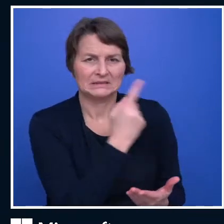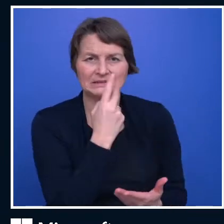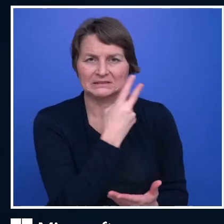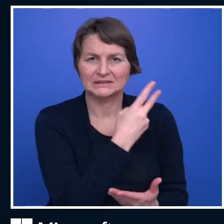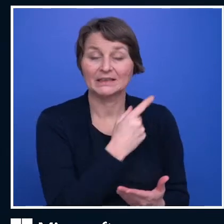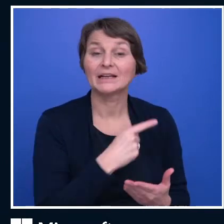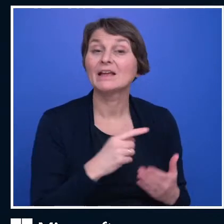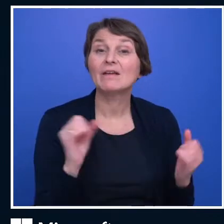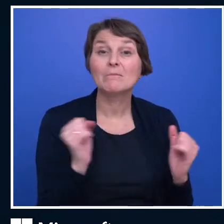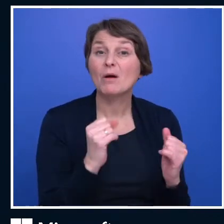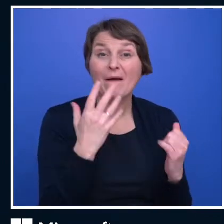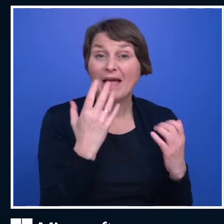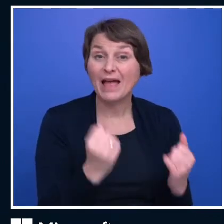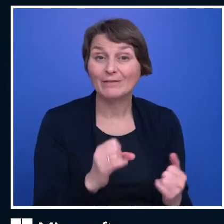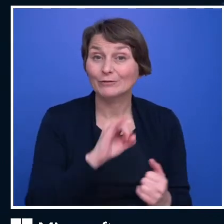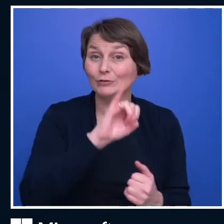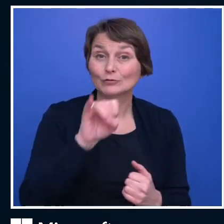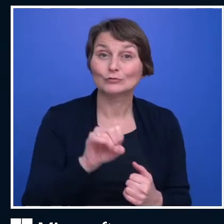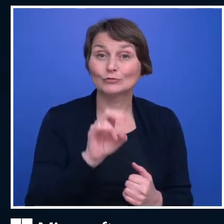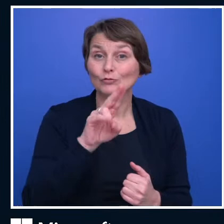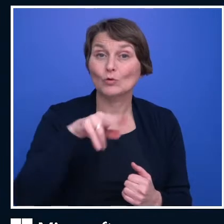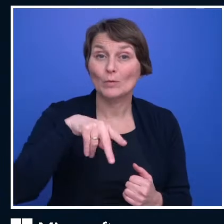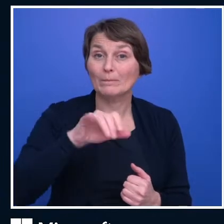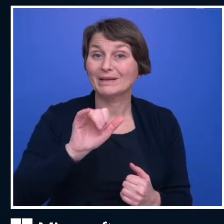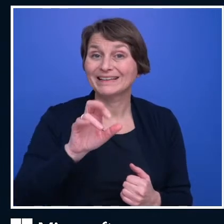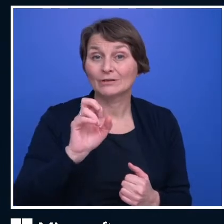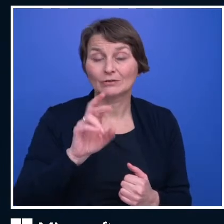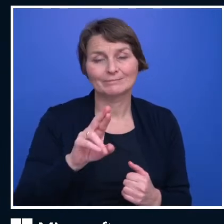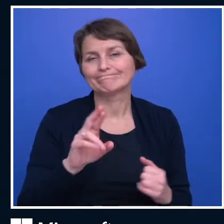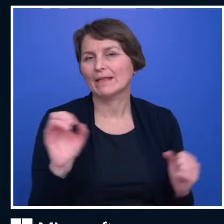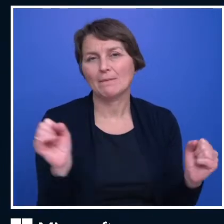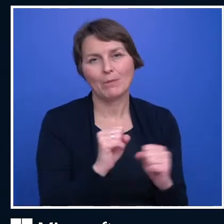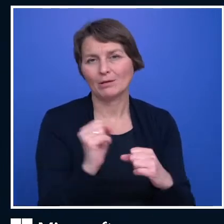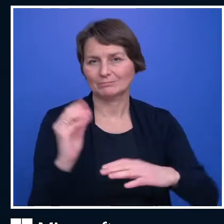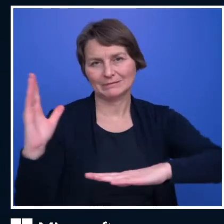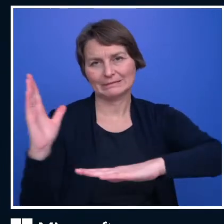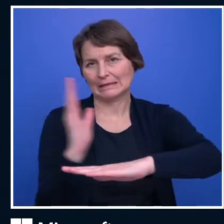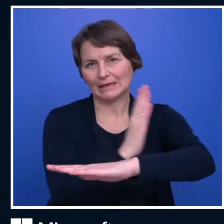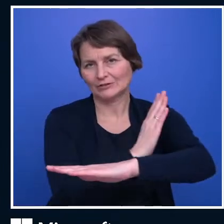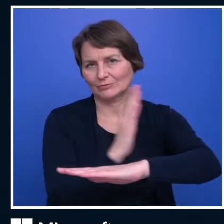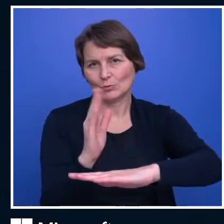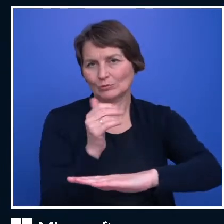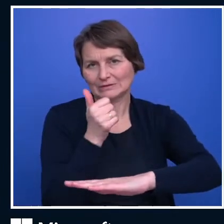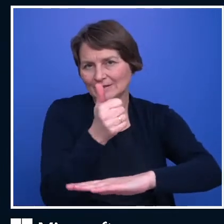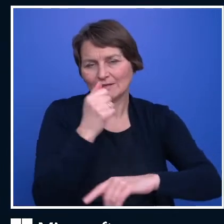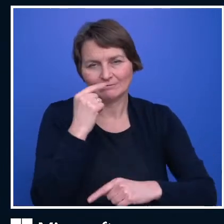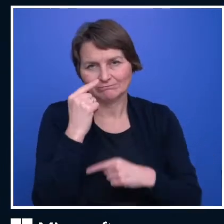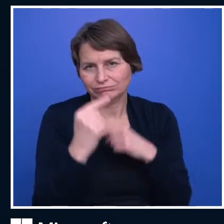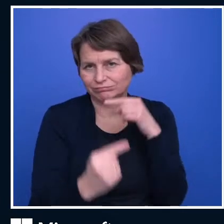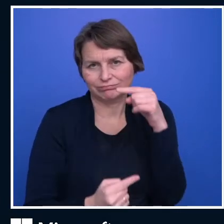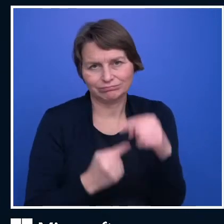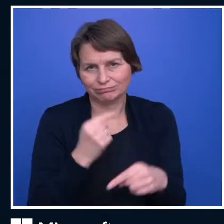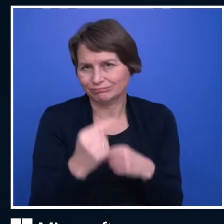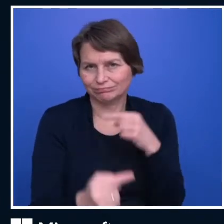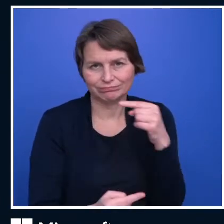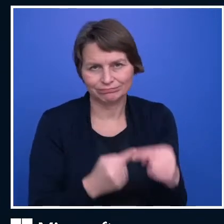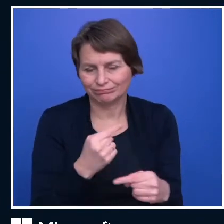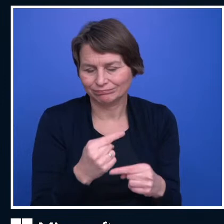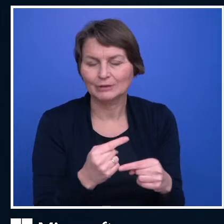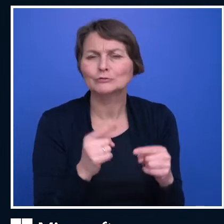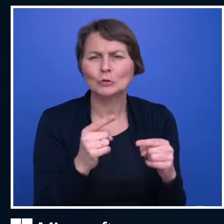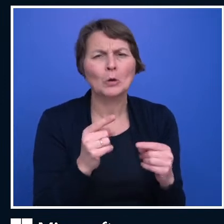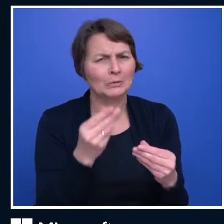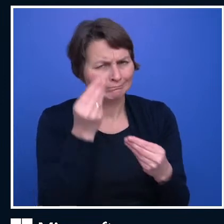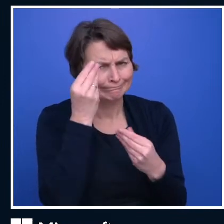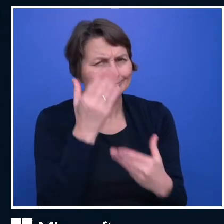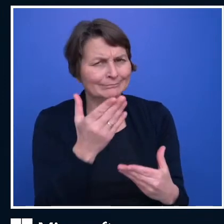to run these fail-on dashboards. So just a note, I wanted you to be aware about